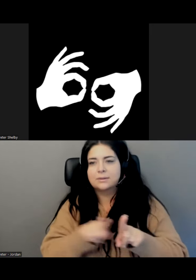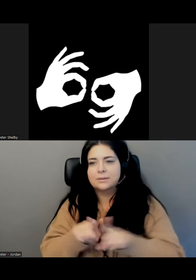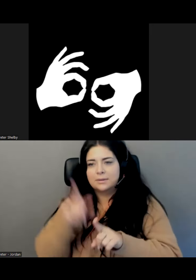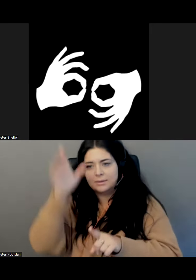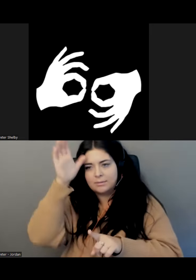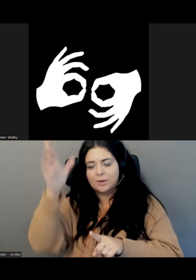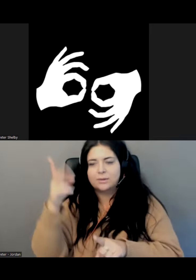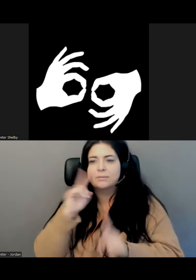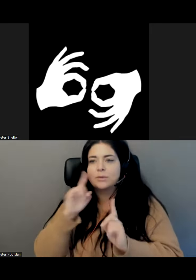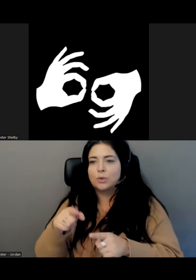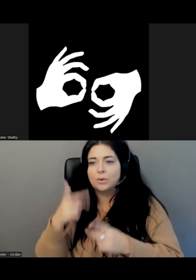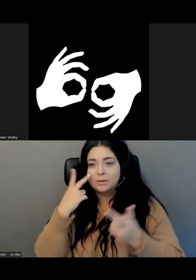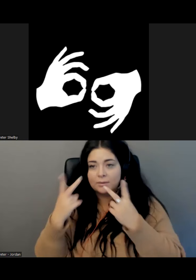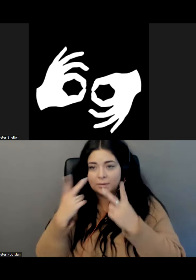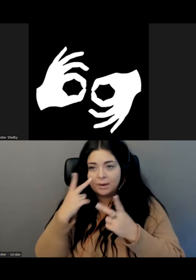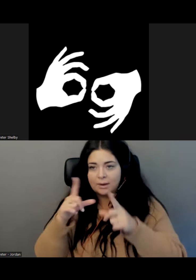see your doctor for checkups.